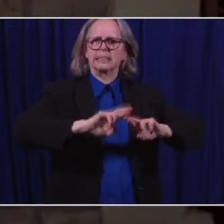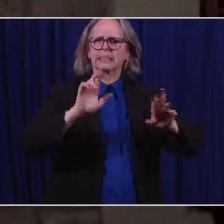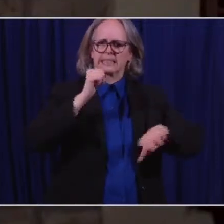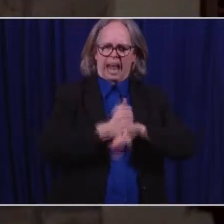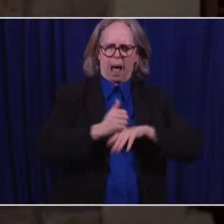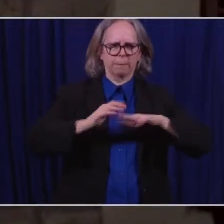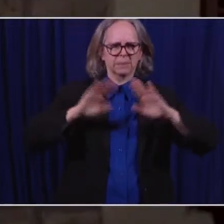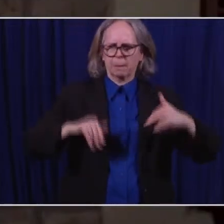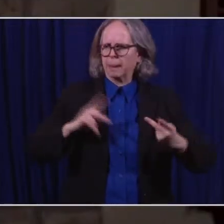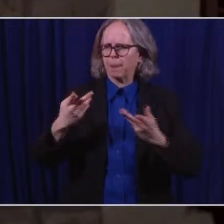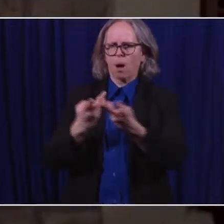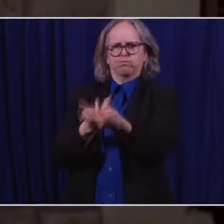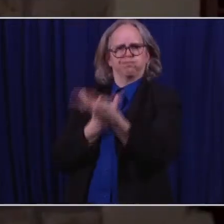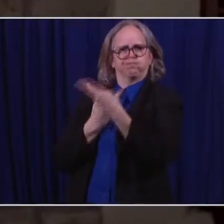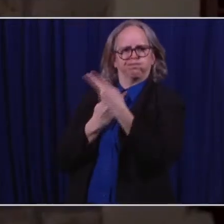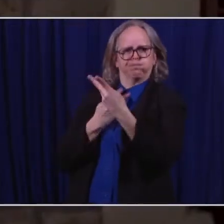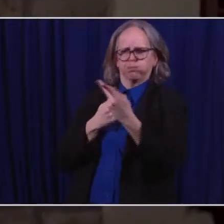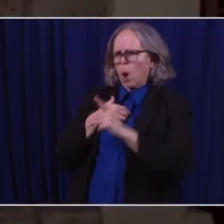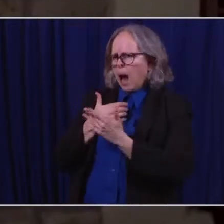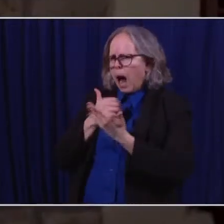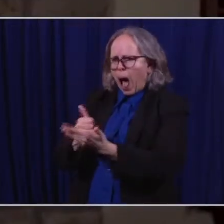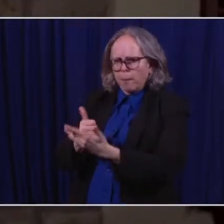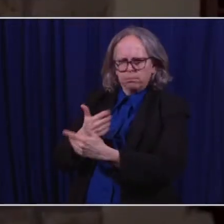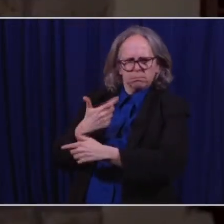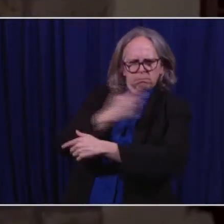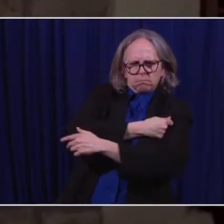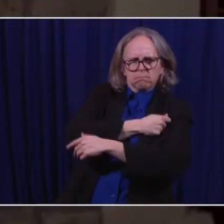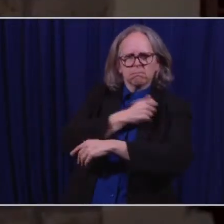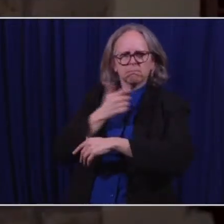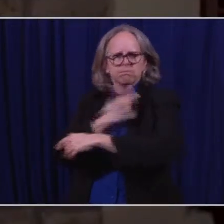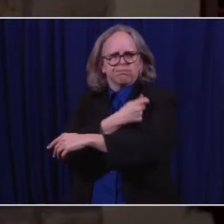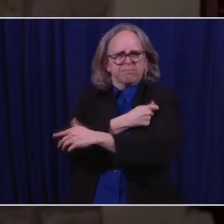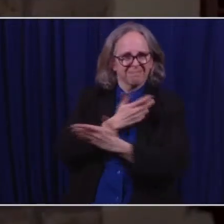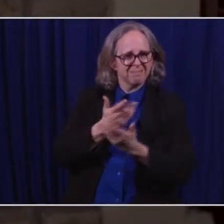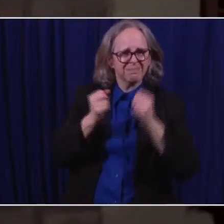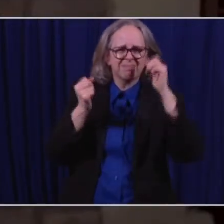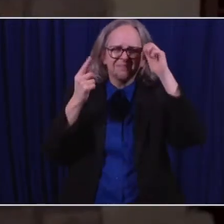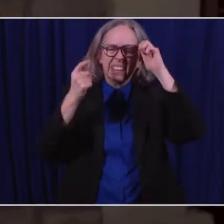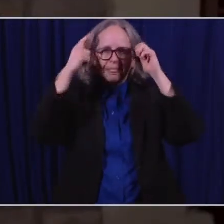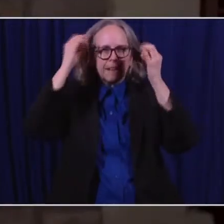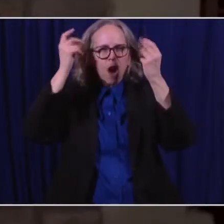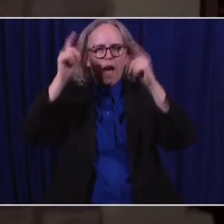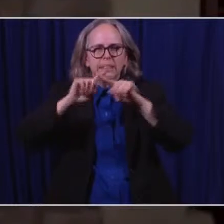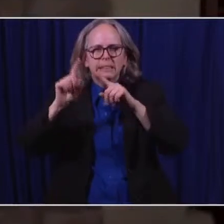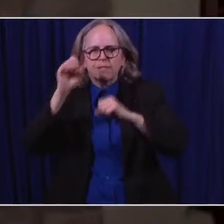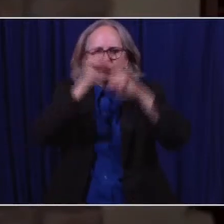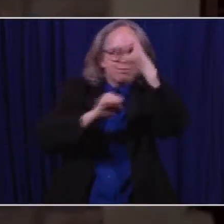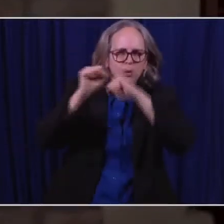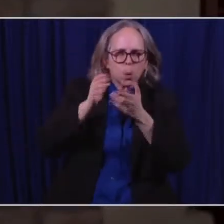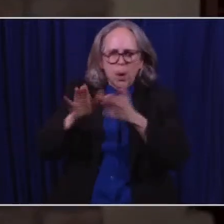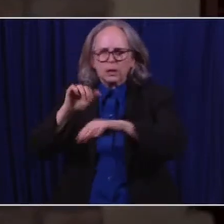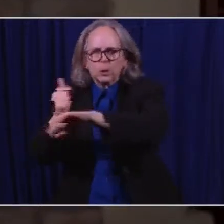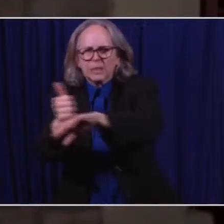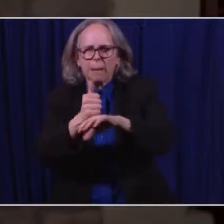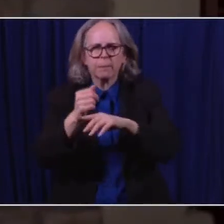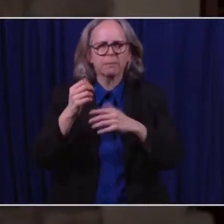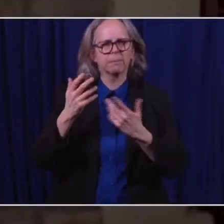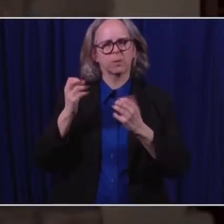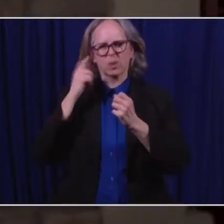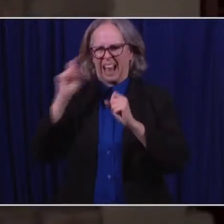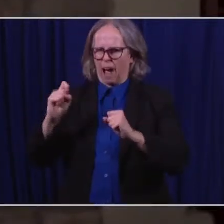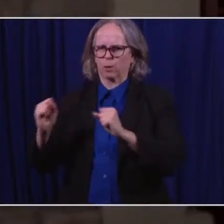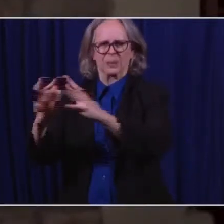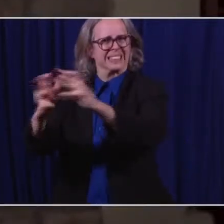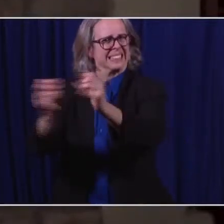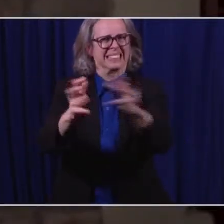them to get the vaccination. And we're looking at other things to do as we go forward. But we hope in the